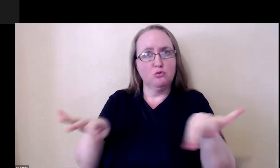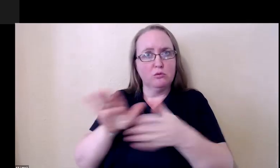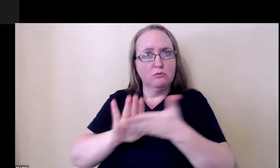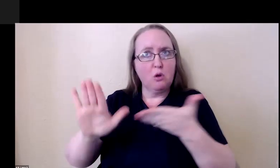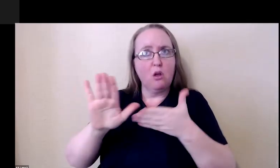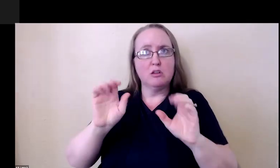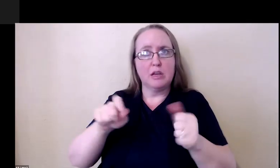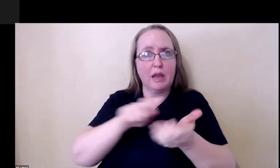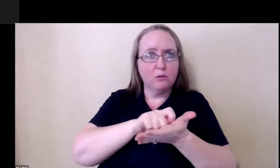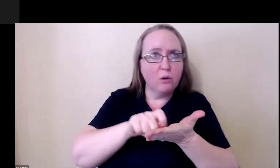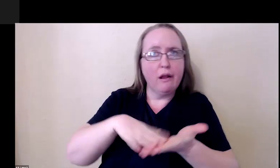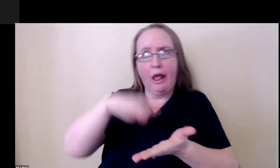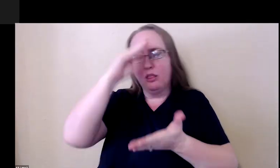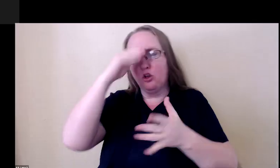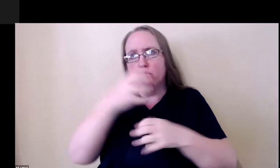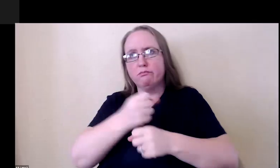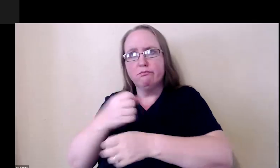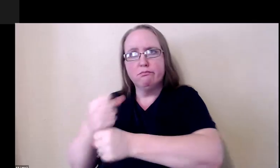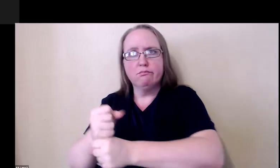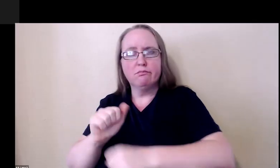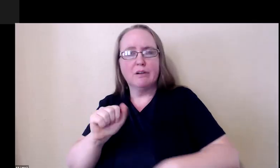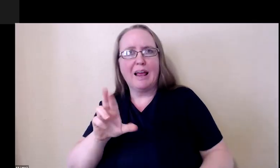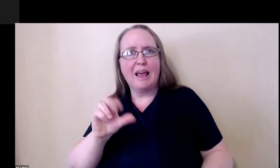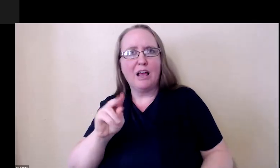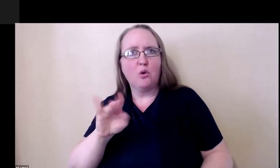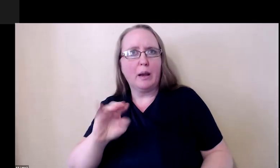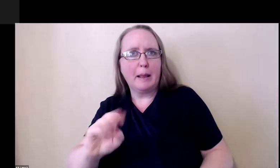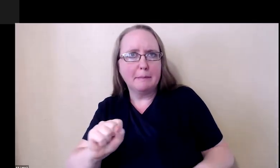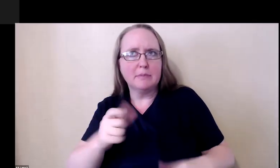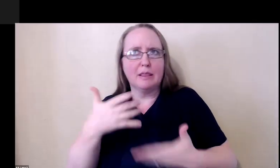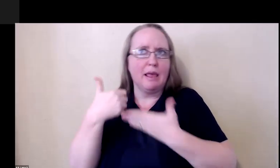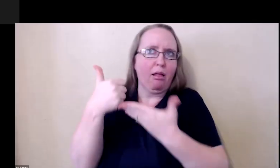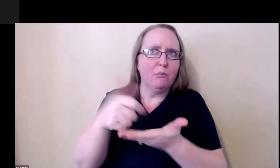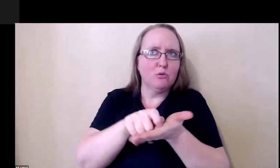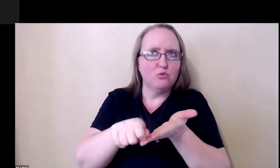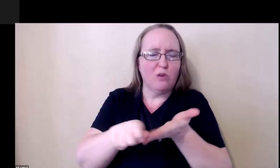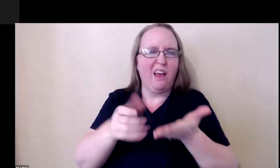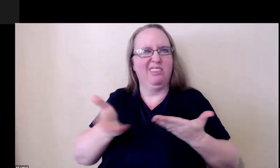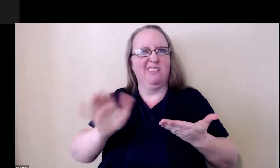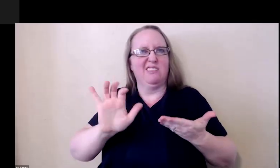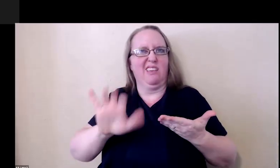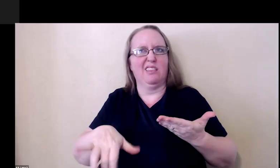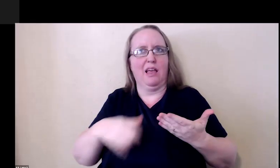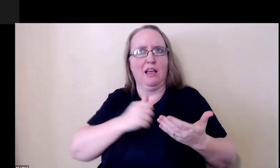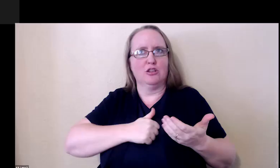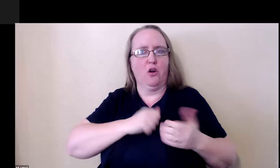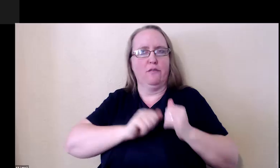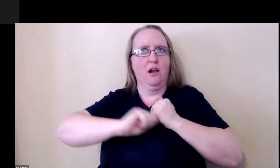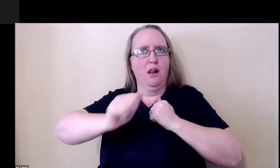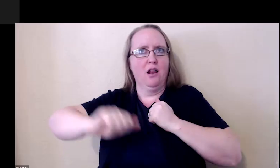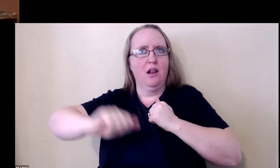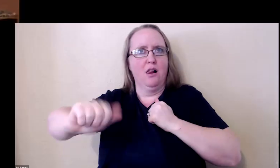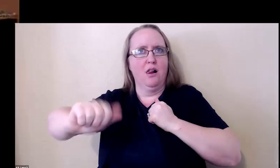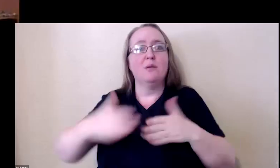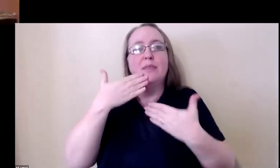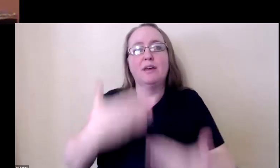and learn acronyms when they're helping to write for you, things like that. Sorry for being so long-winded. Thank